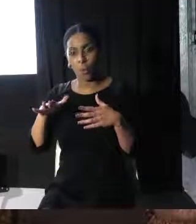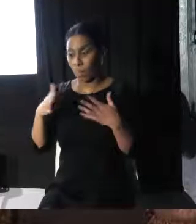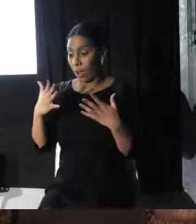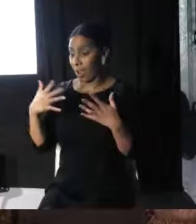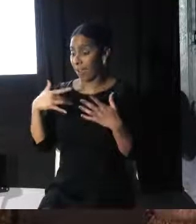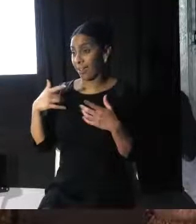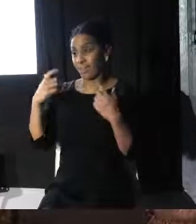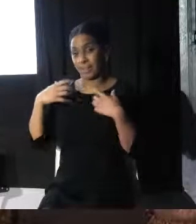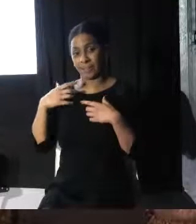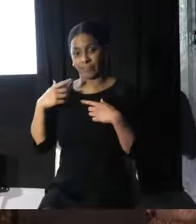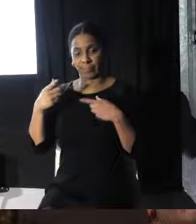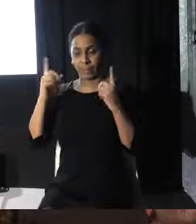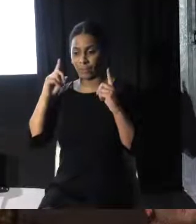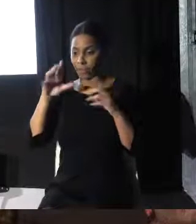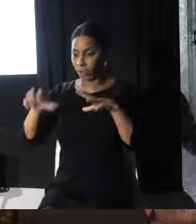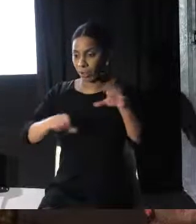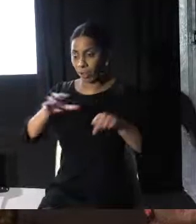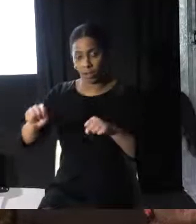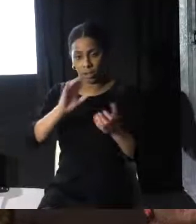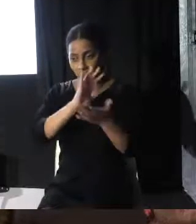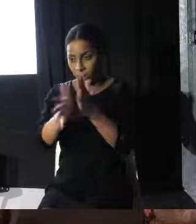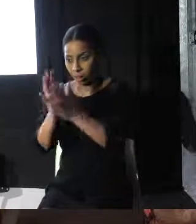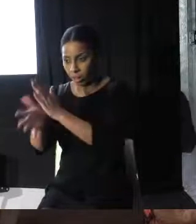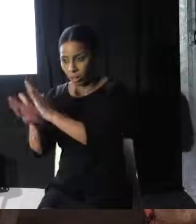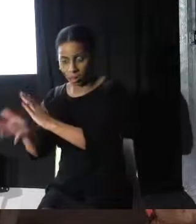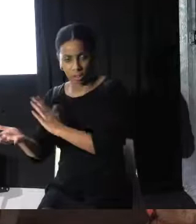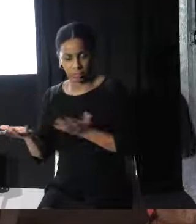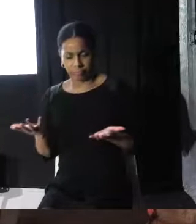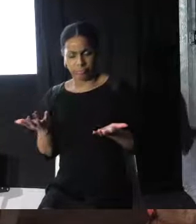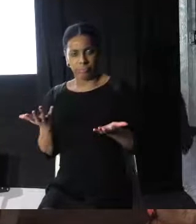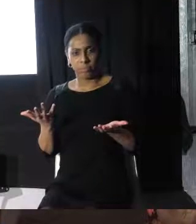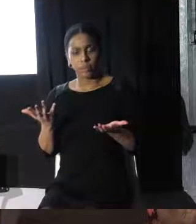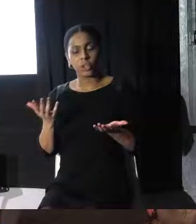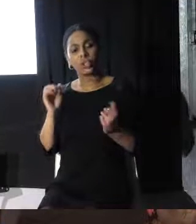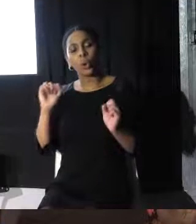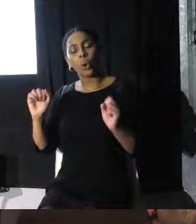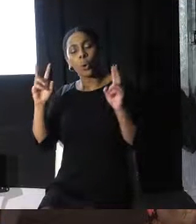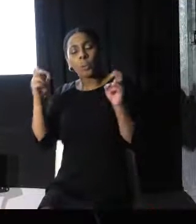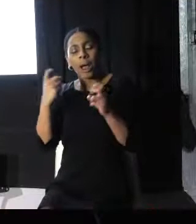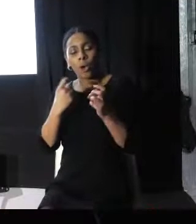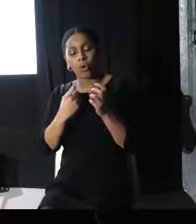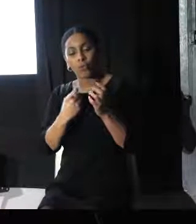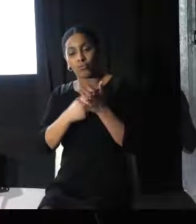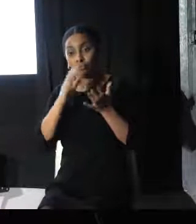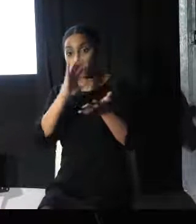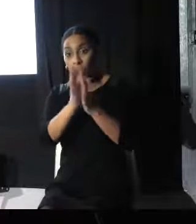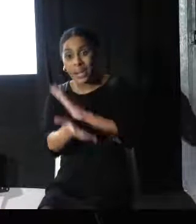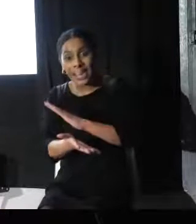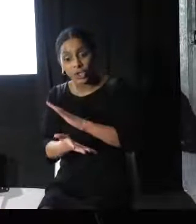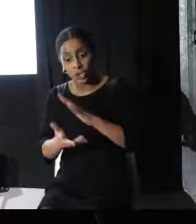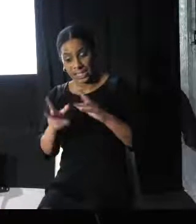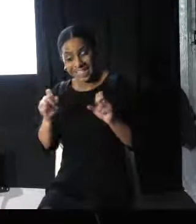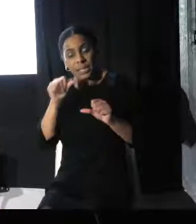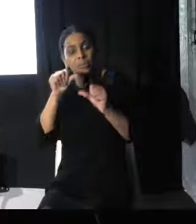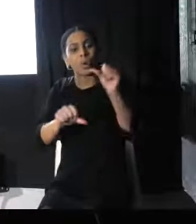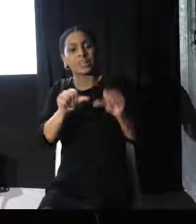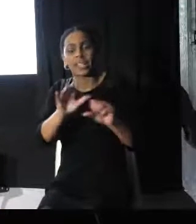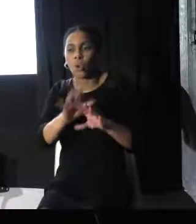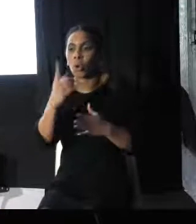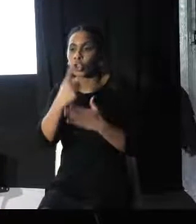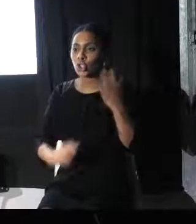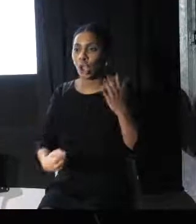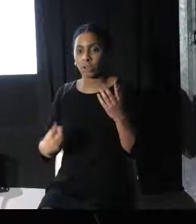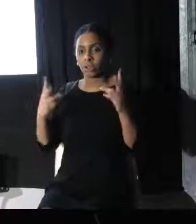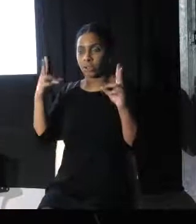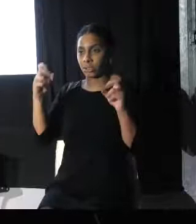their mark. At the heart of this is the idea of ruination as a process rather than imperial ruins as received in the